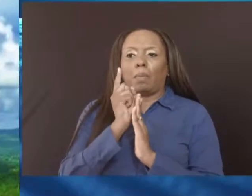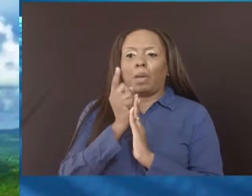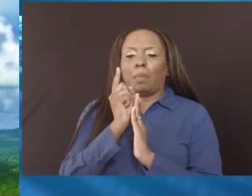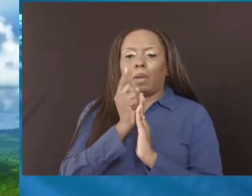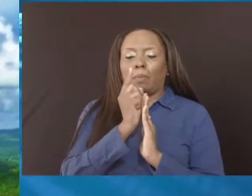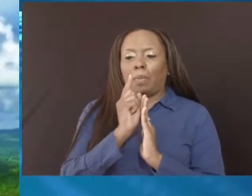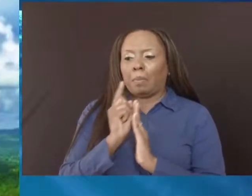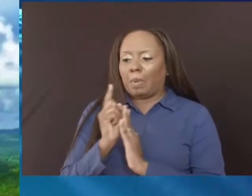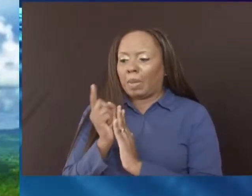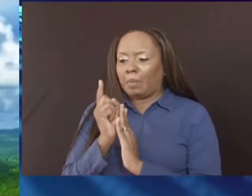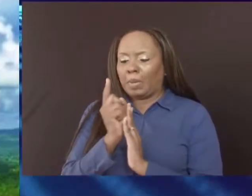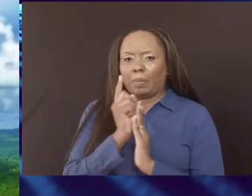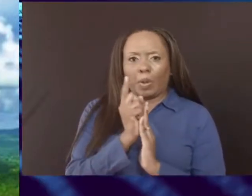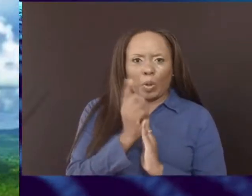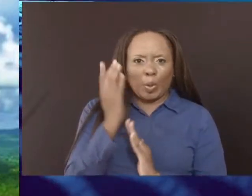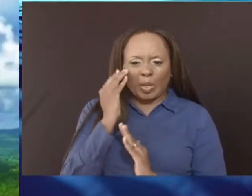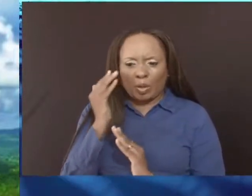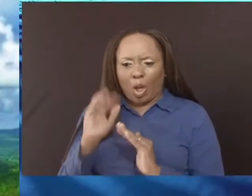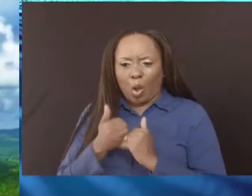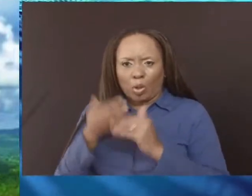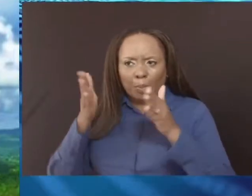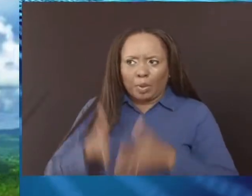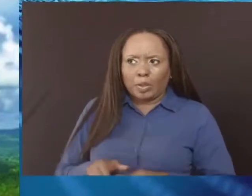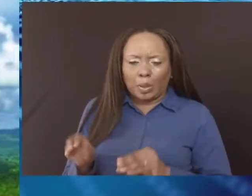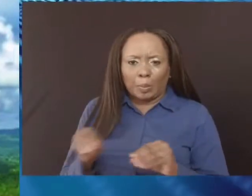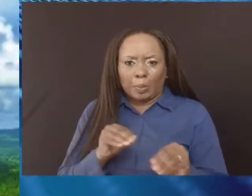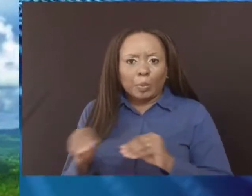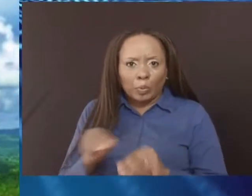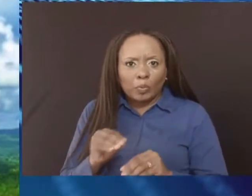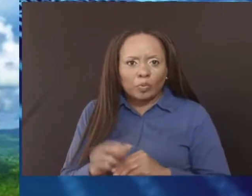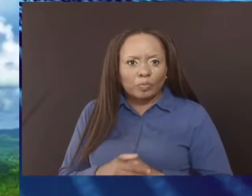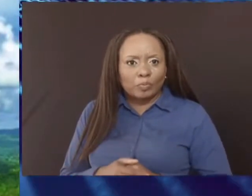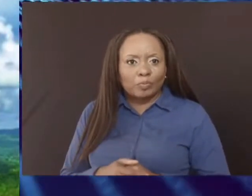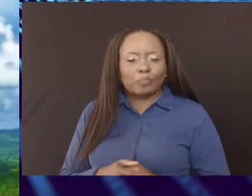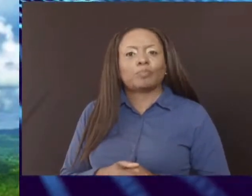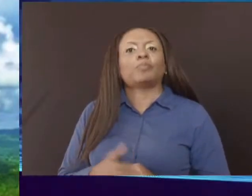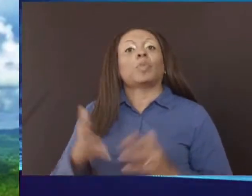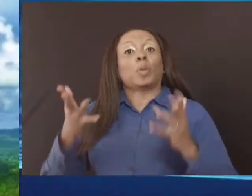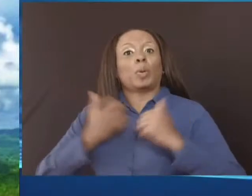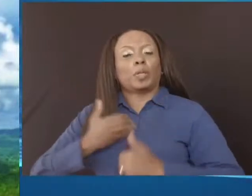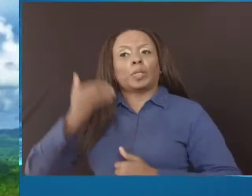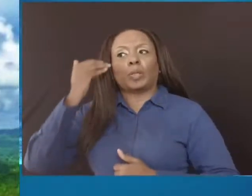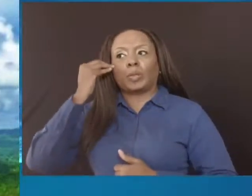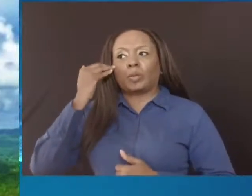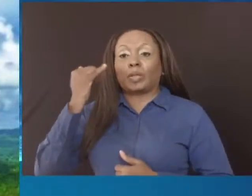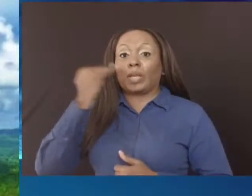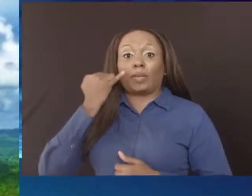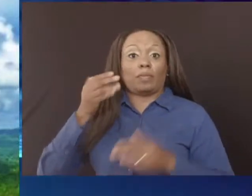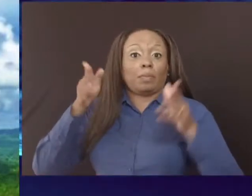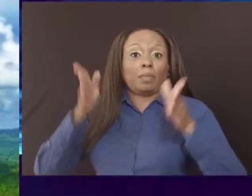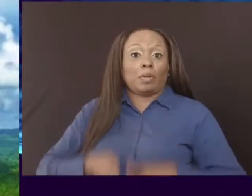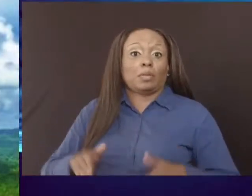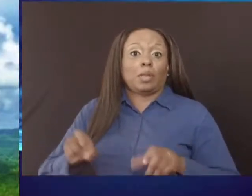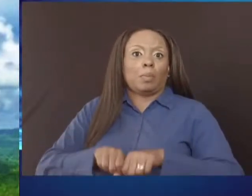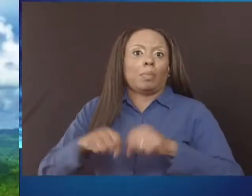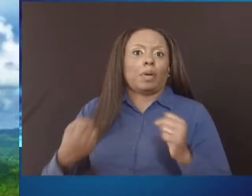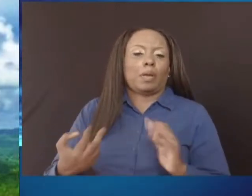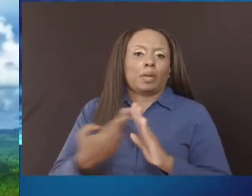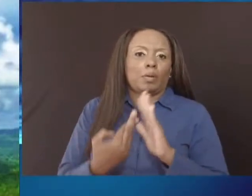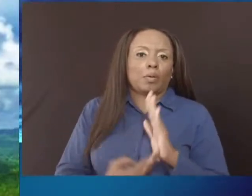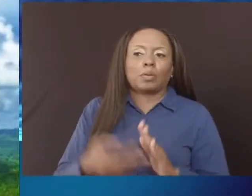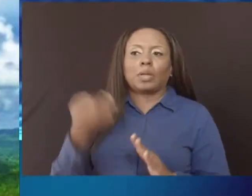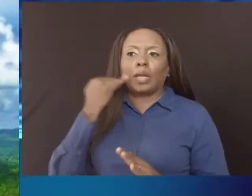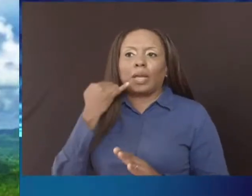information on the movement of that person. And purposely so, we want to know if that person is in breach of